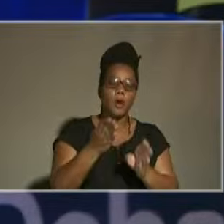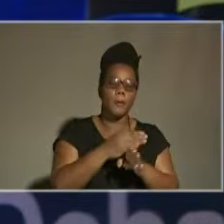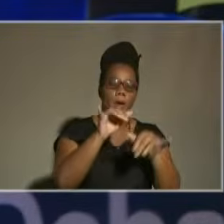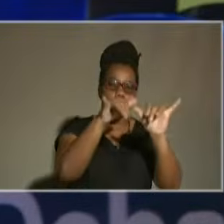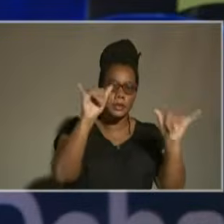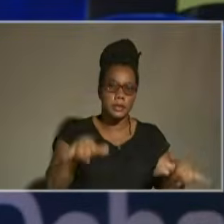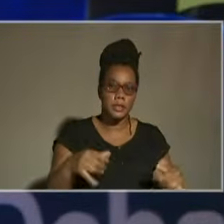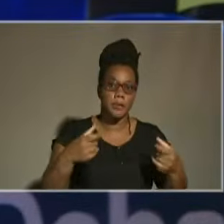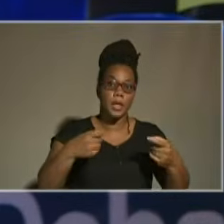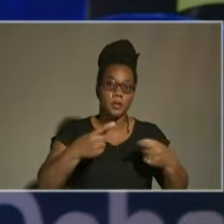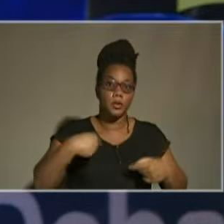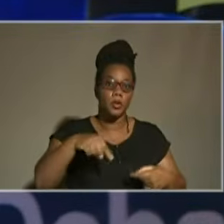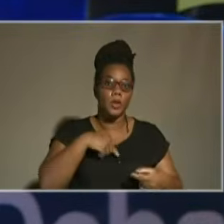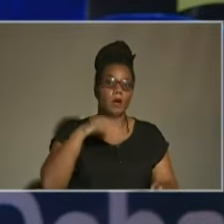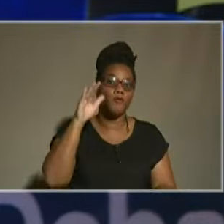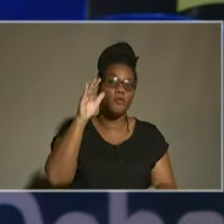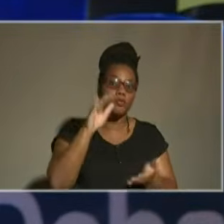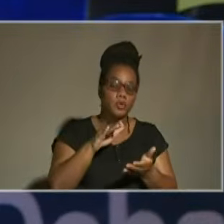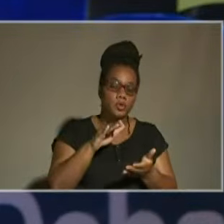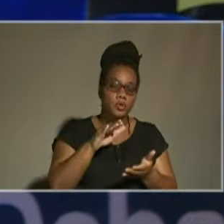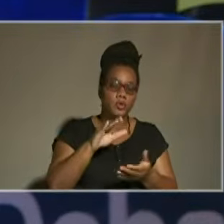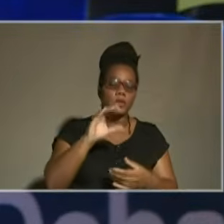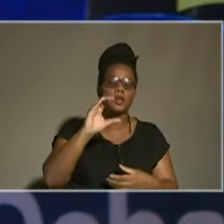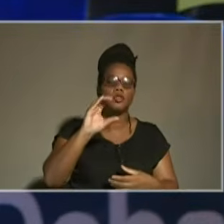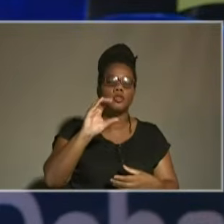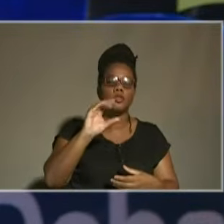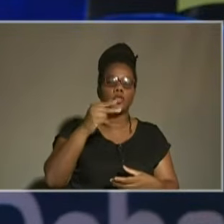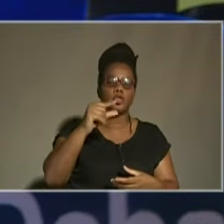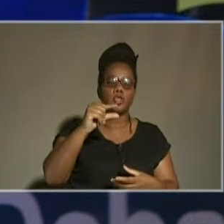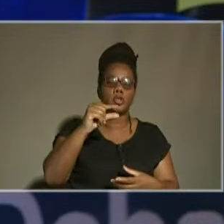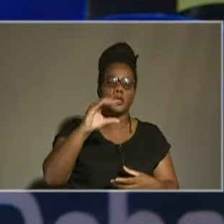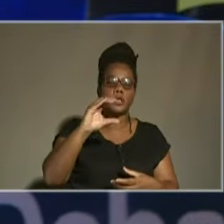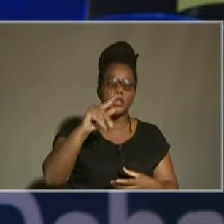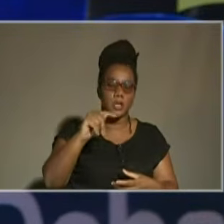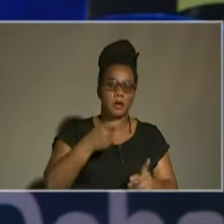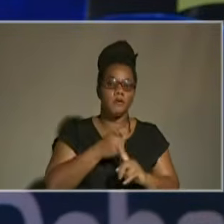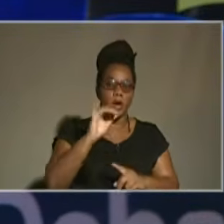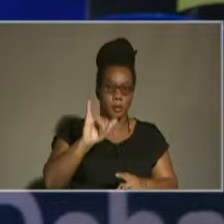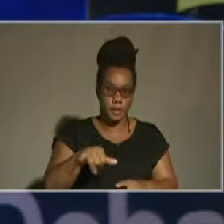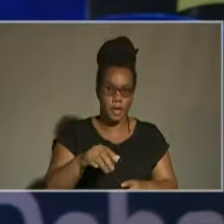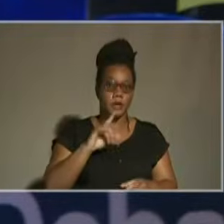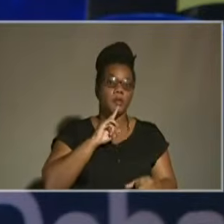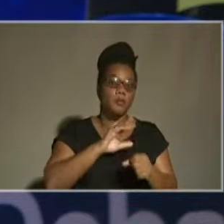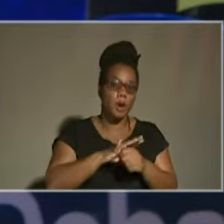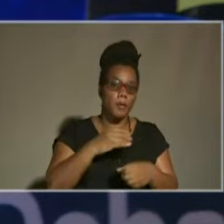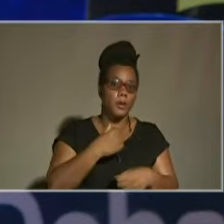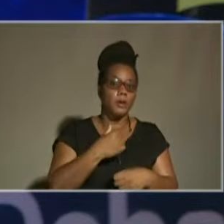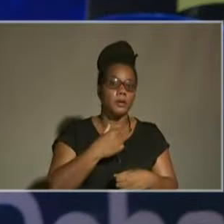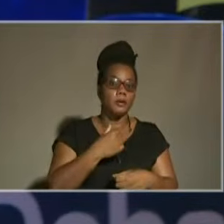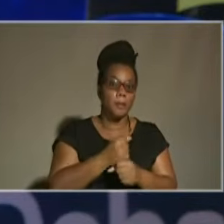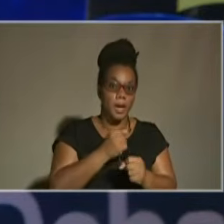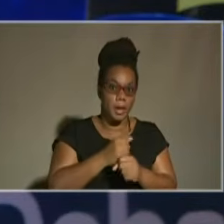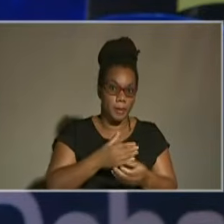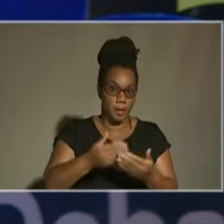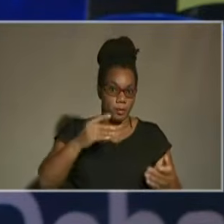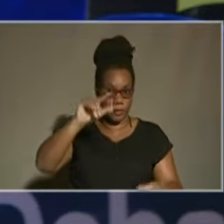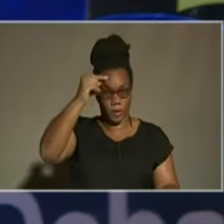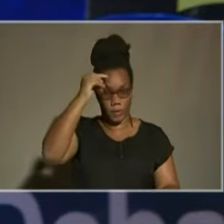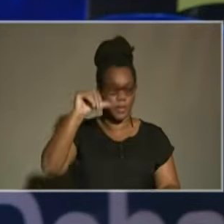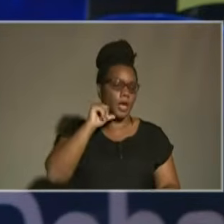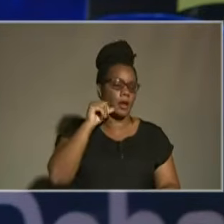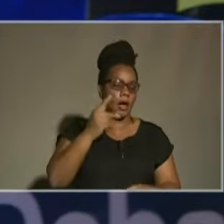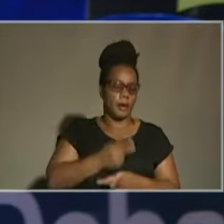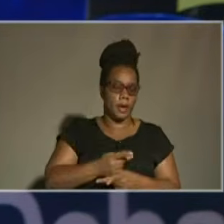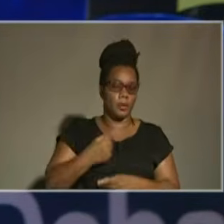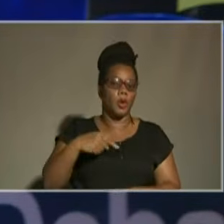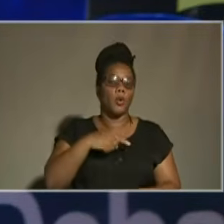have reduced the GCT on electricity, a promise made by the previous government and not kept. We have done